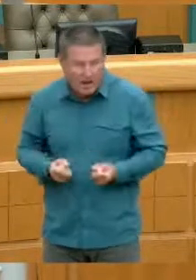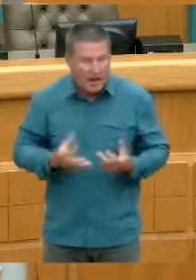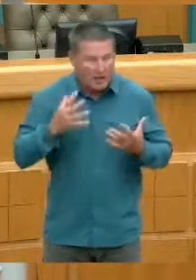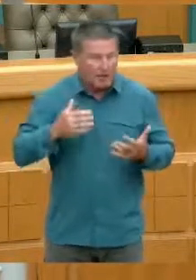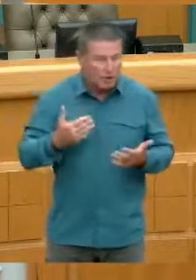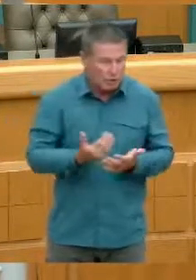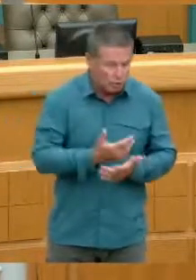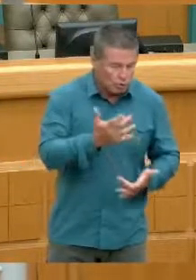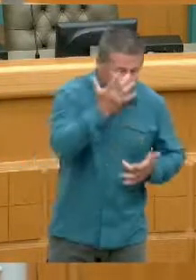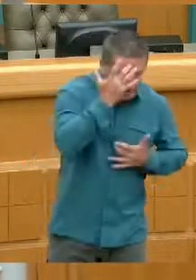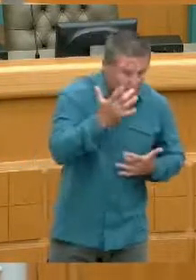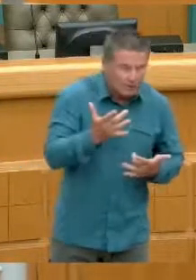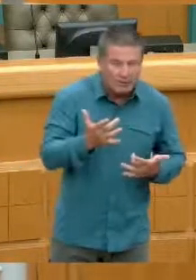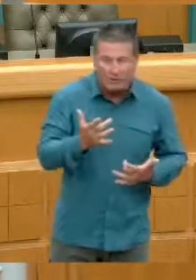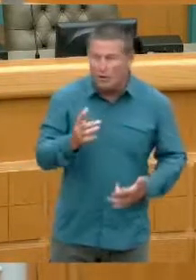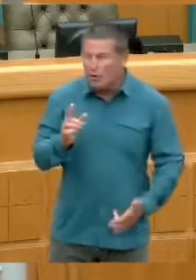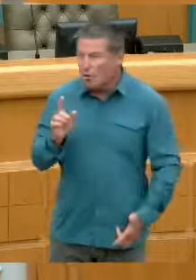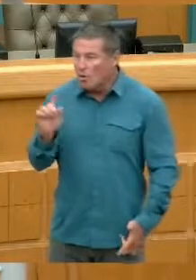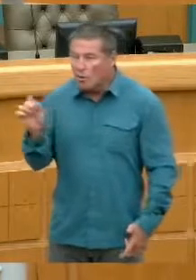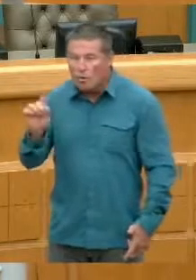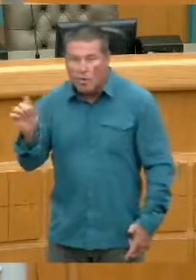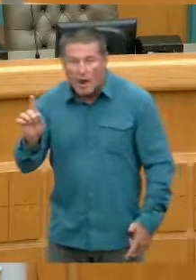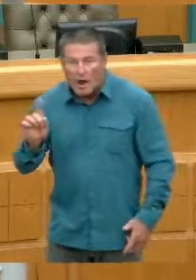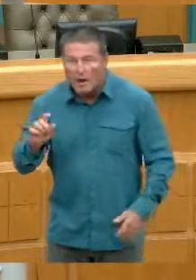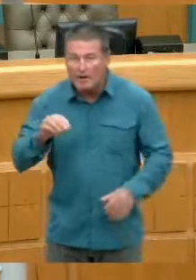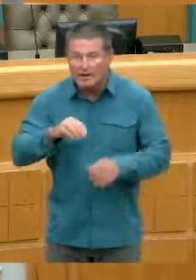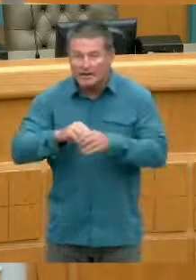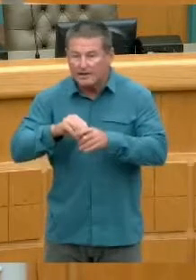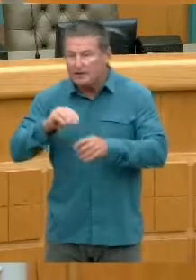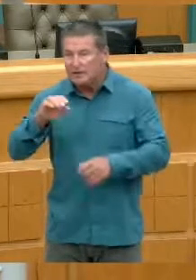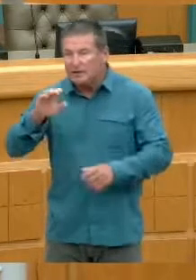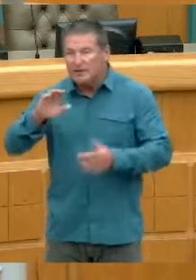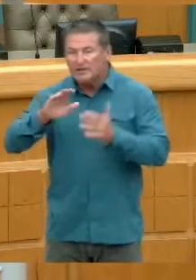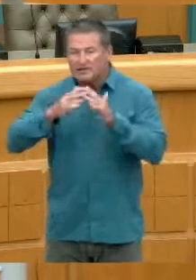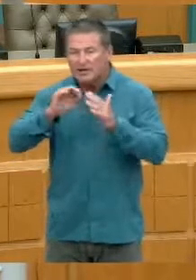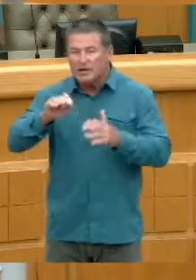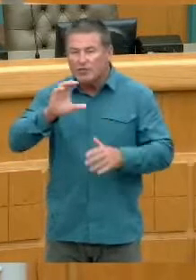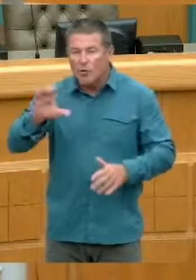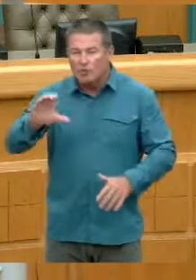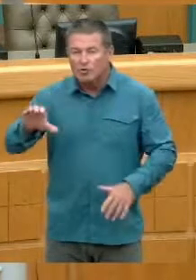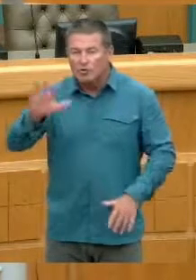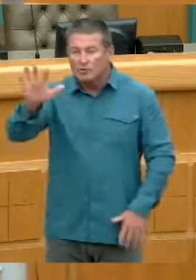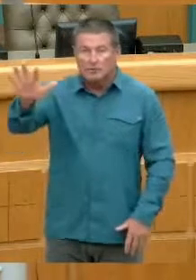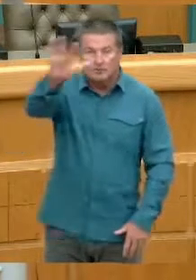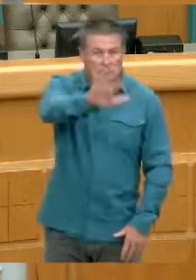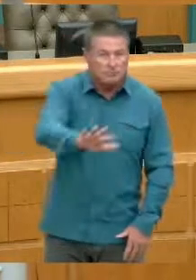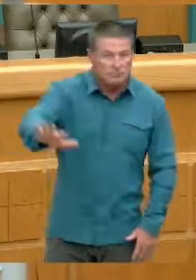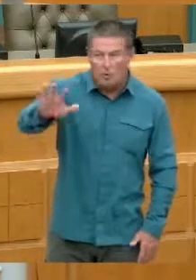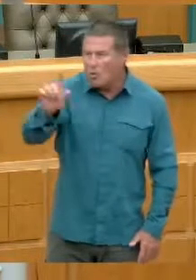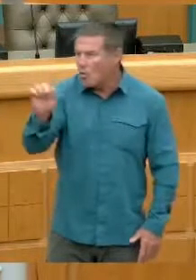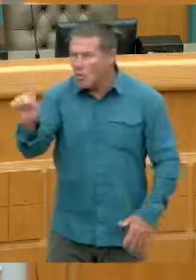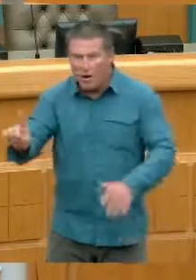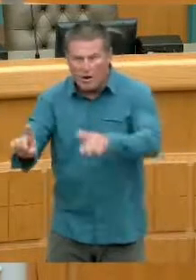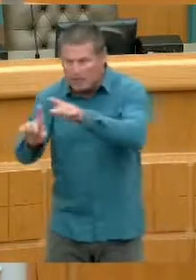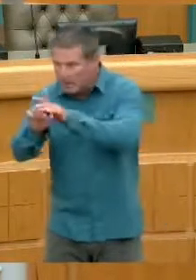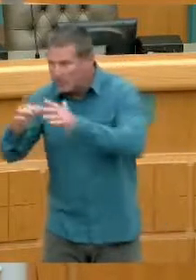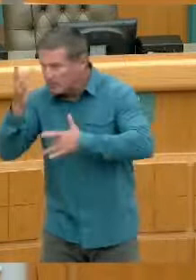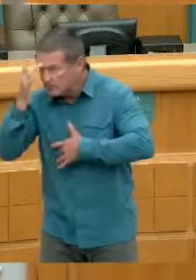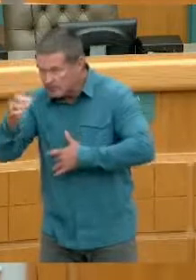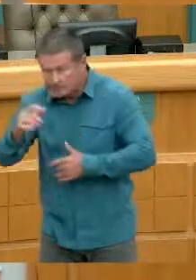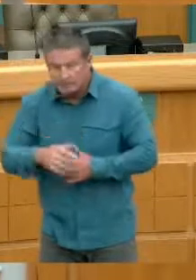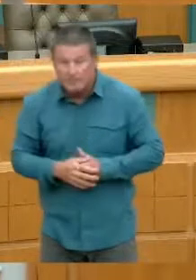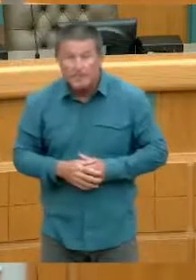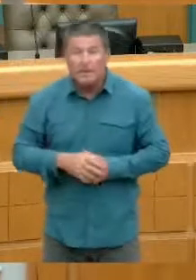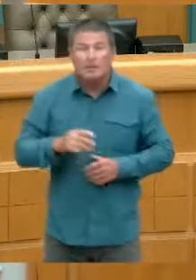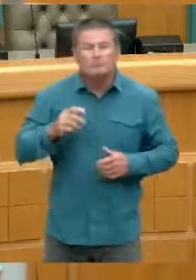cases, where are the cases in terms of zip code. We have an interactive map on there. So for the community, and especially for those